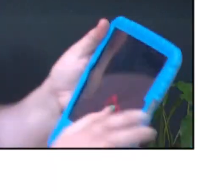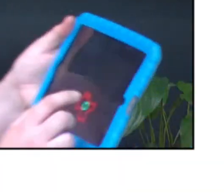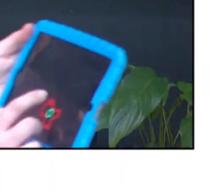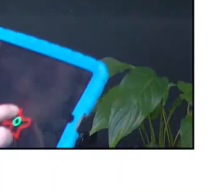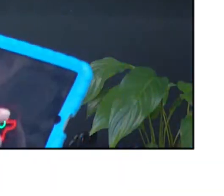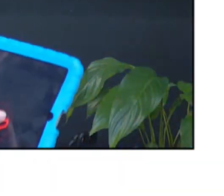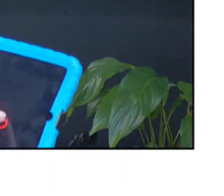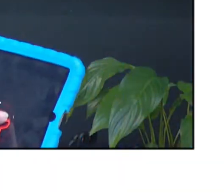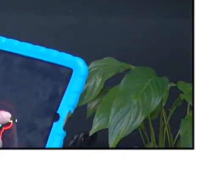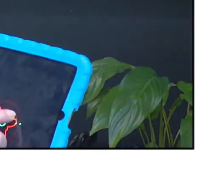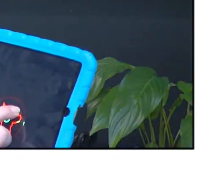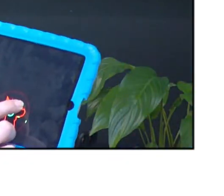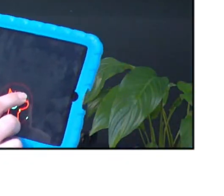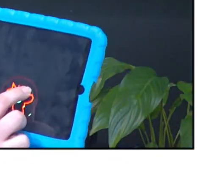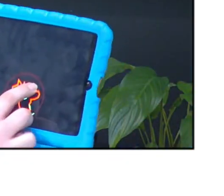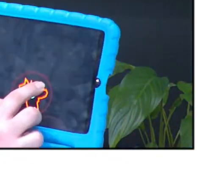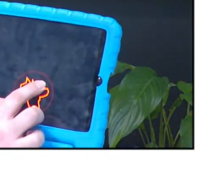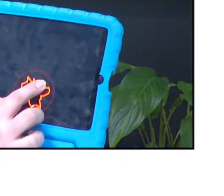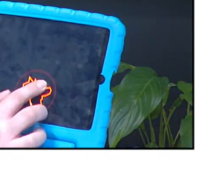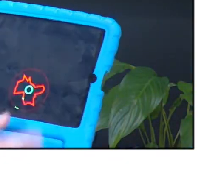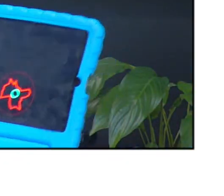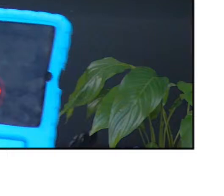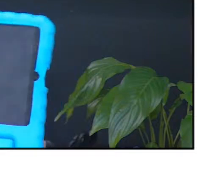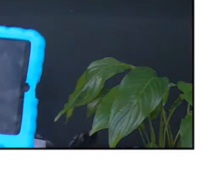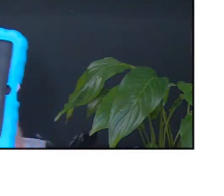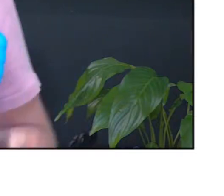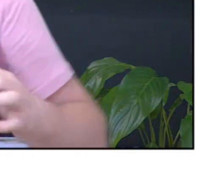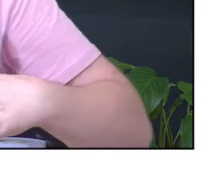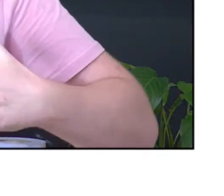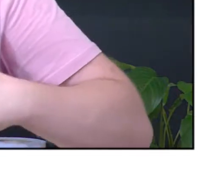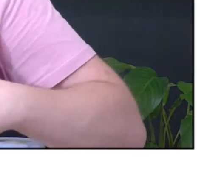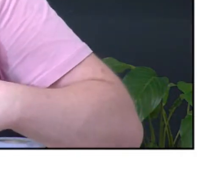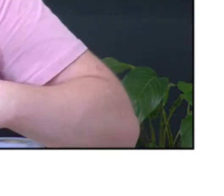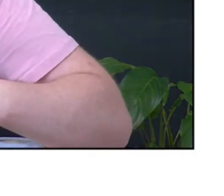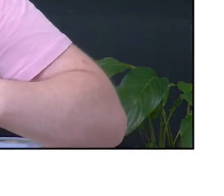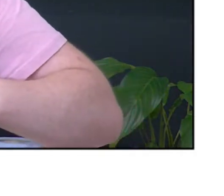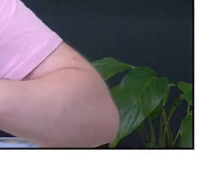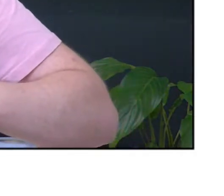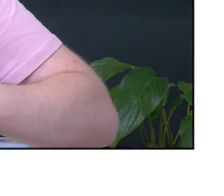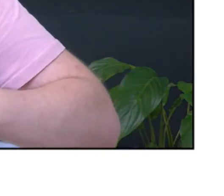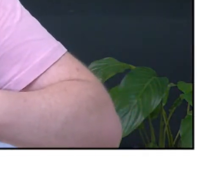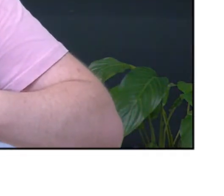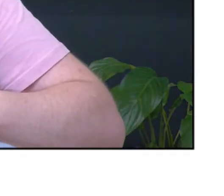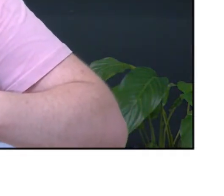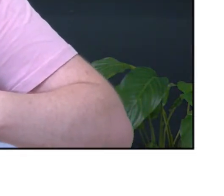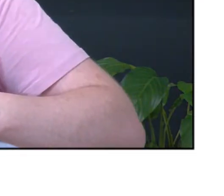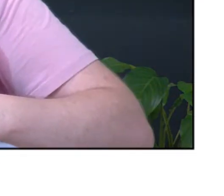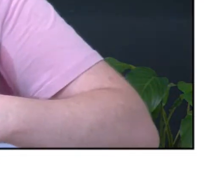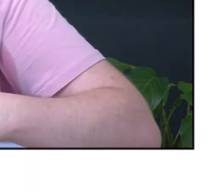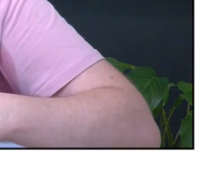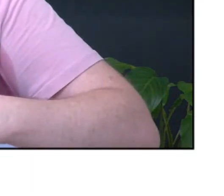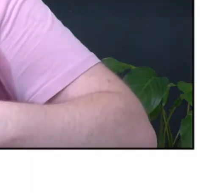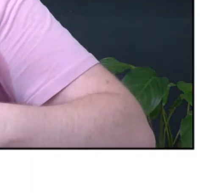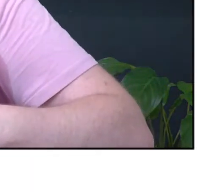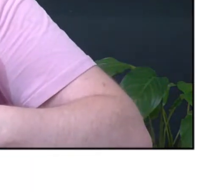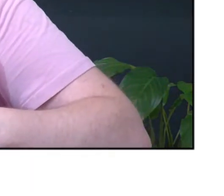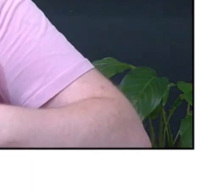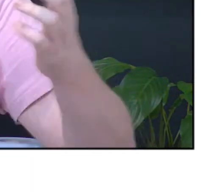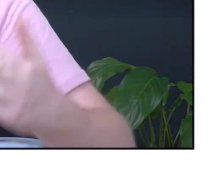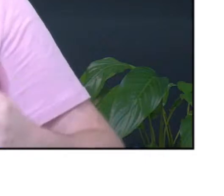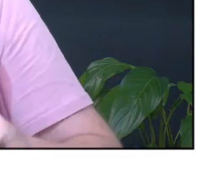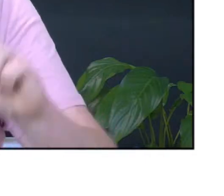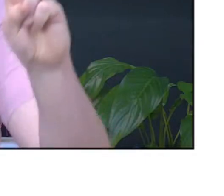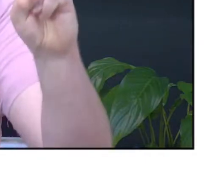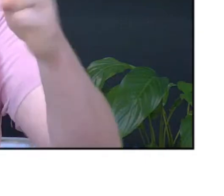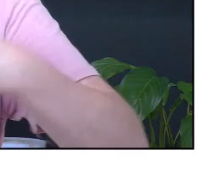Cool. And record a sound. So you can hold the sound. And record a sound, and it immediately just